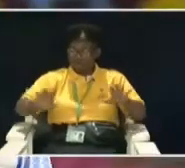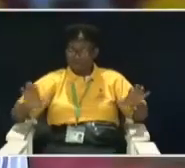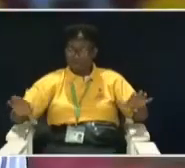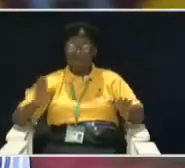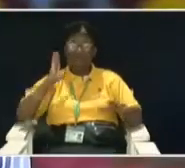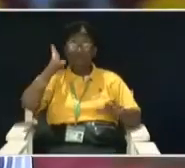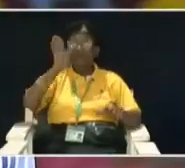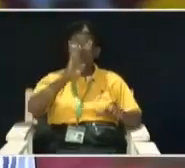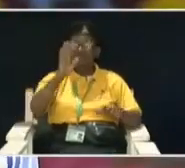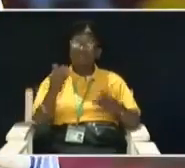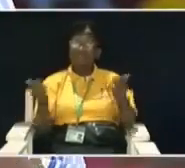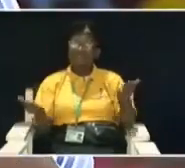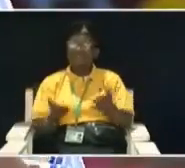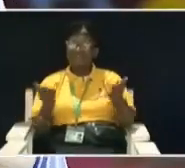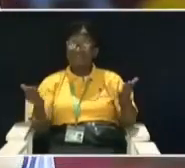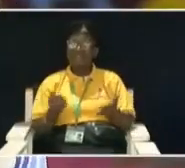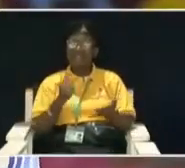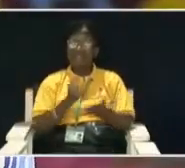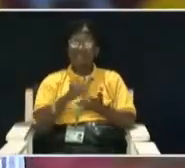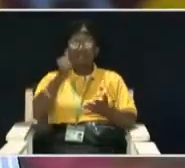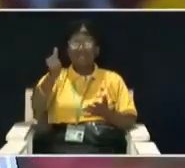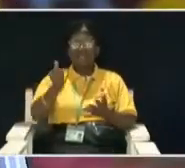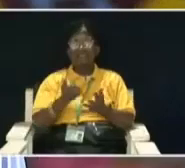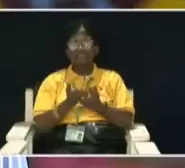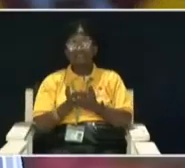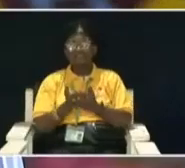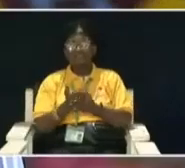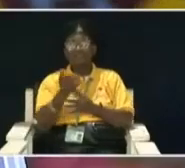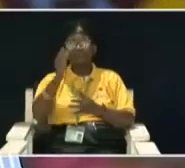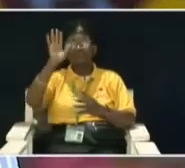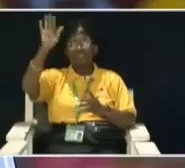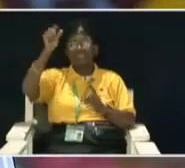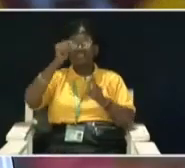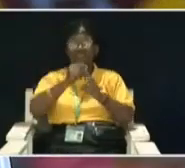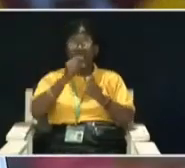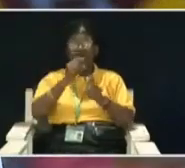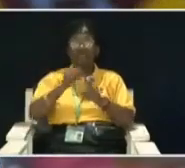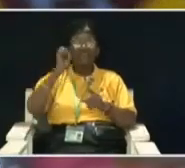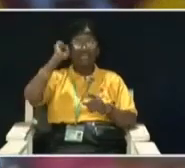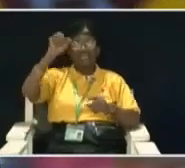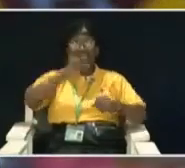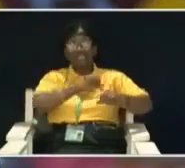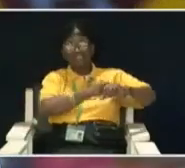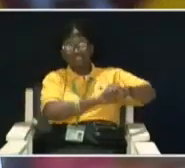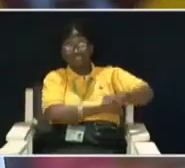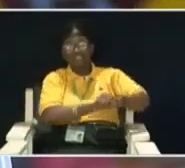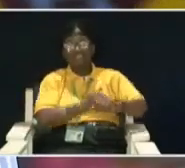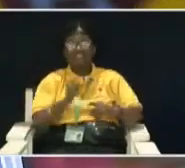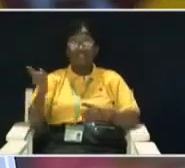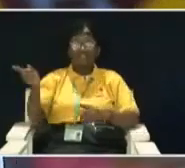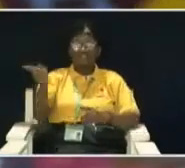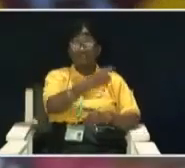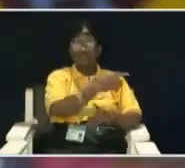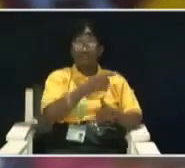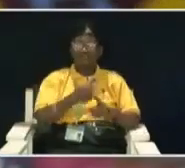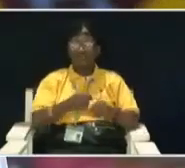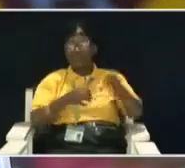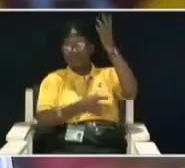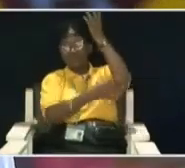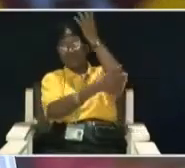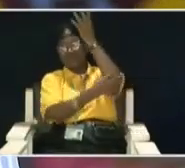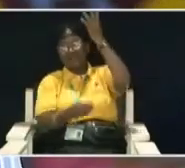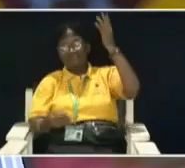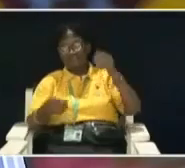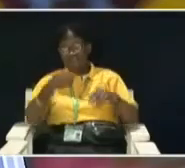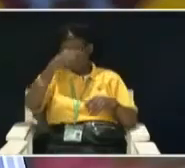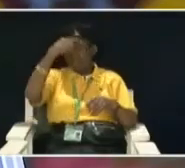Through his word, he shields you from poverty. Because it is written, though